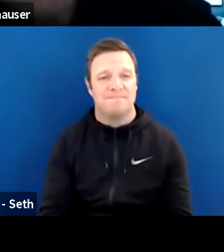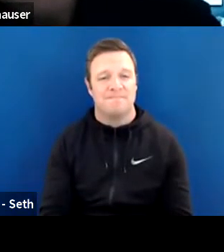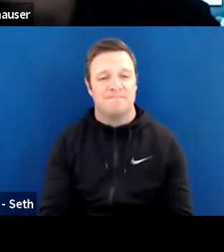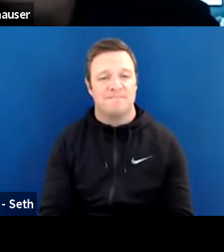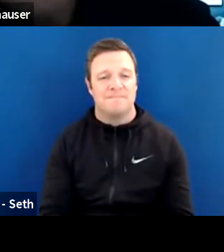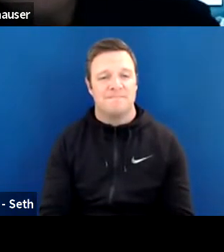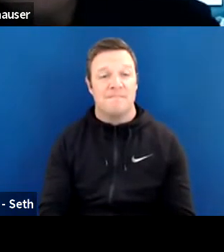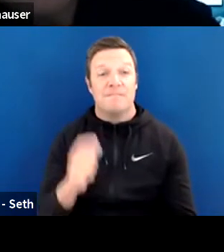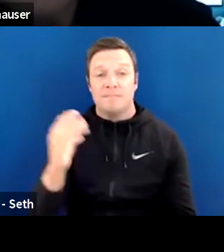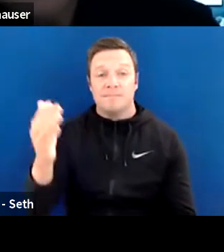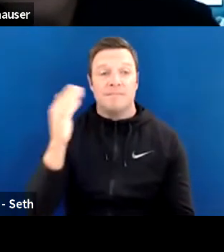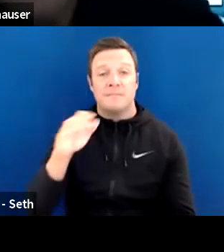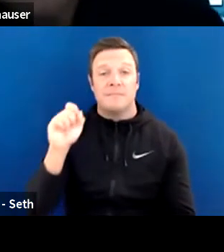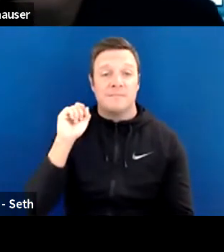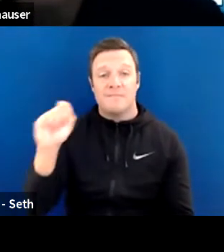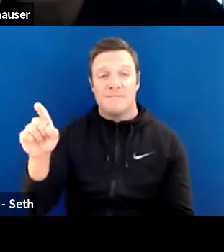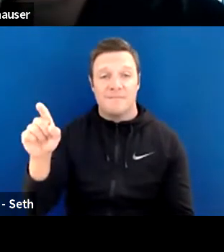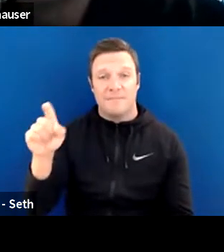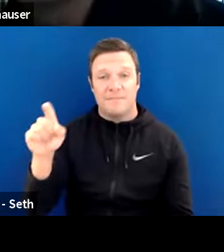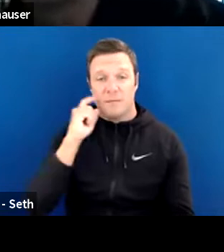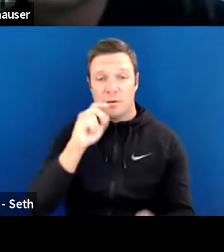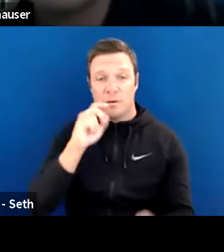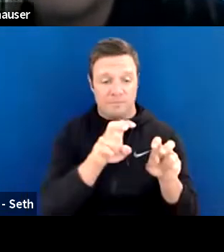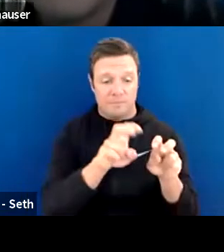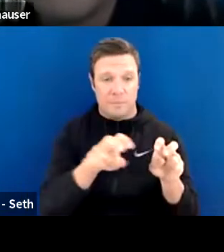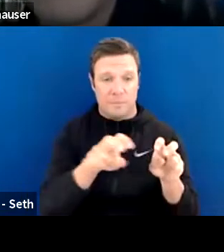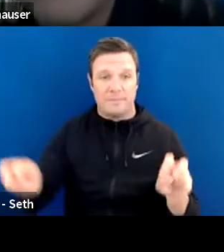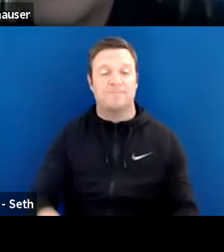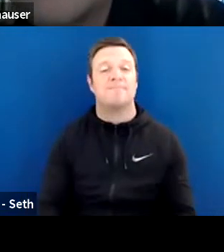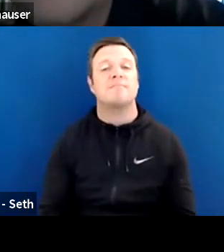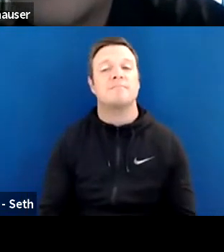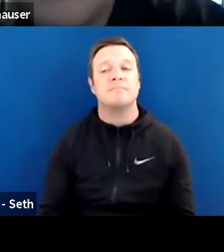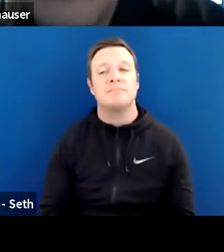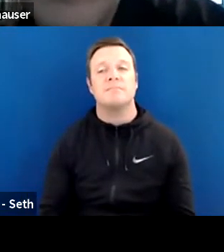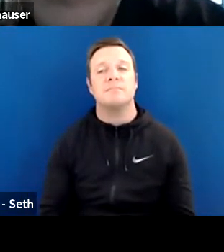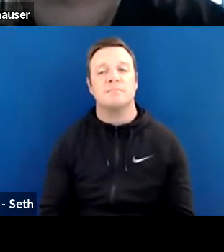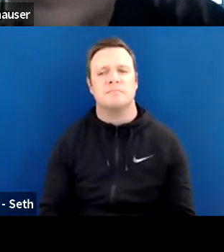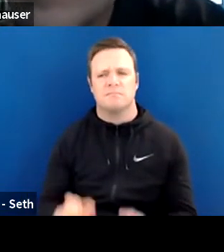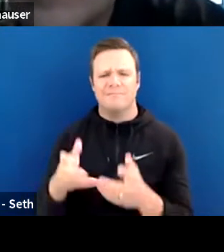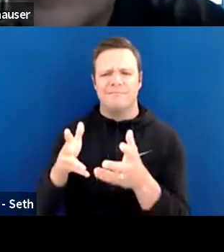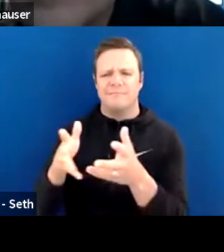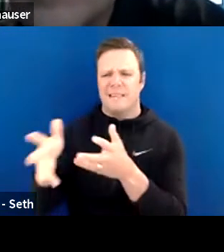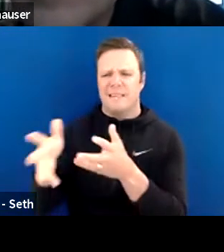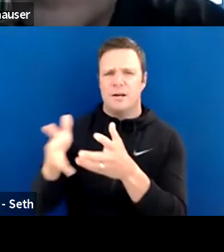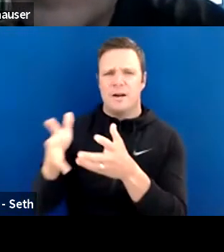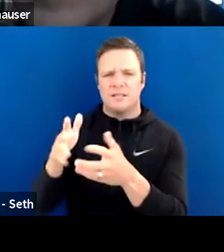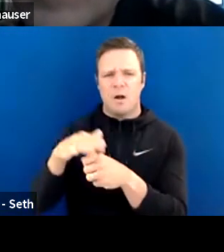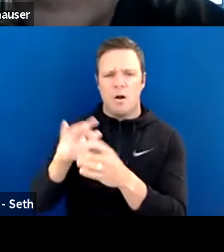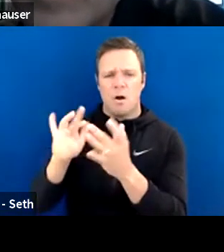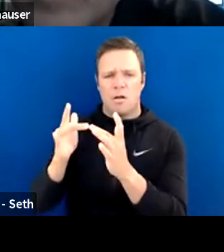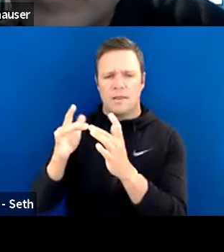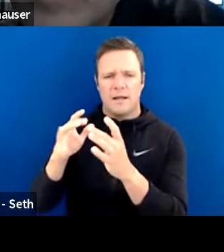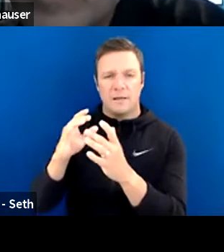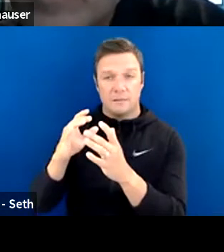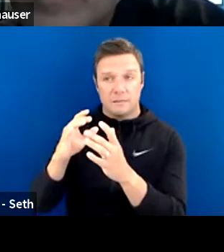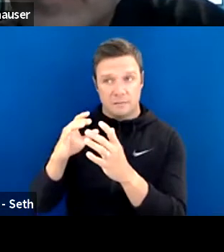The next question that we have for our panelists is, interaction in an online course is important to build